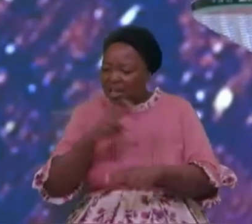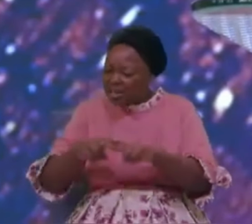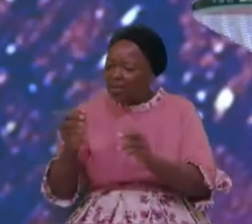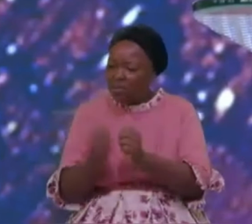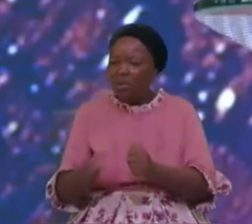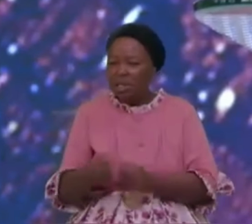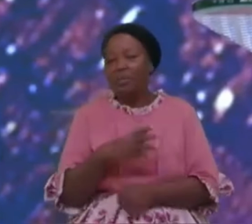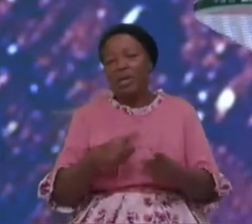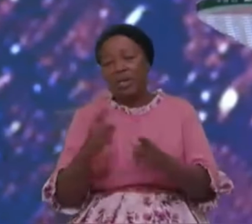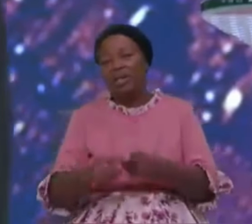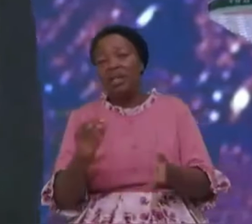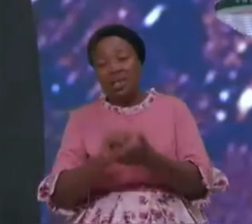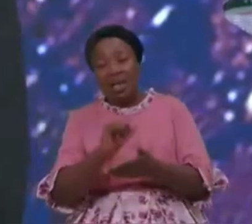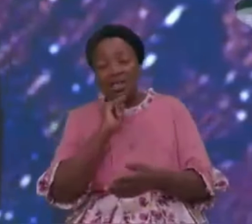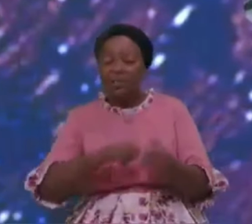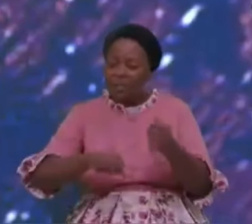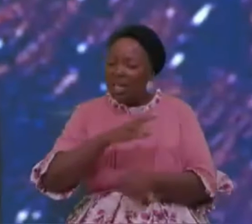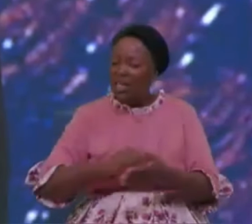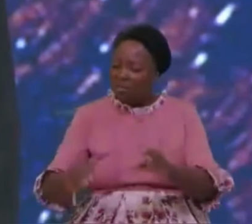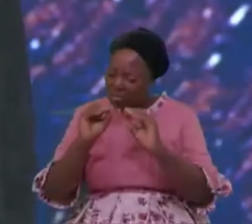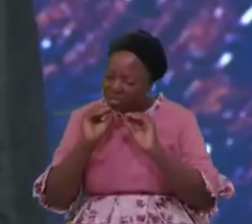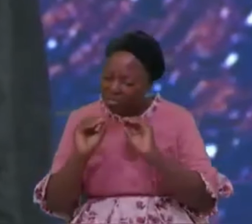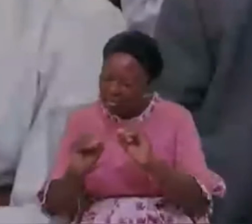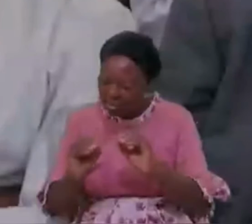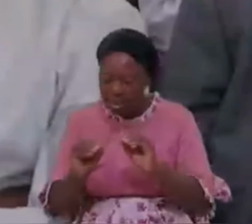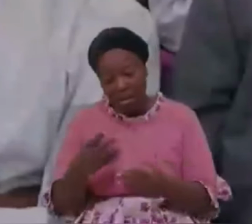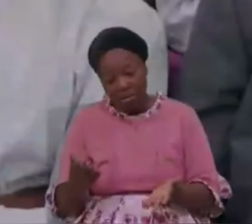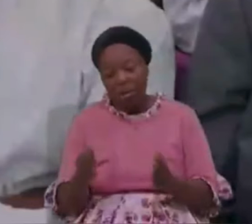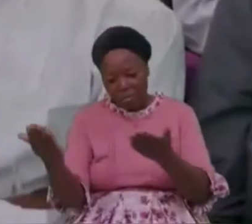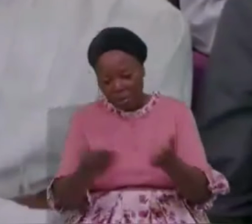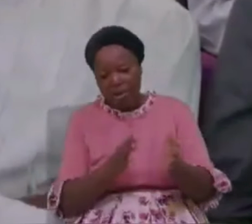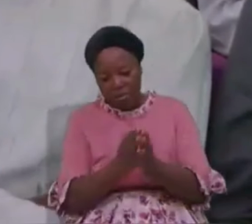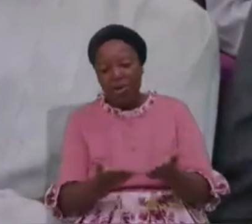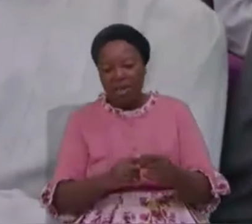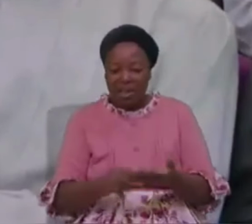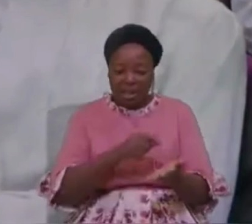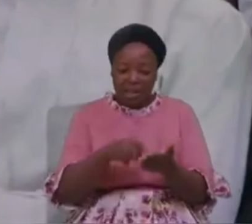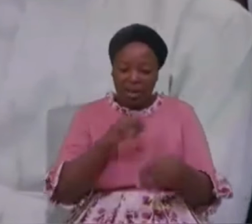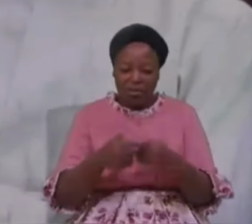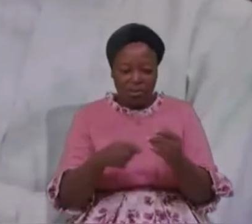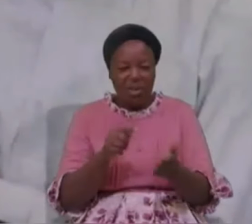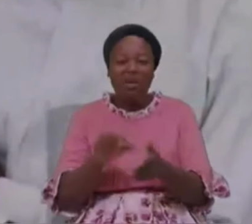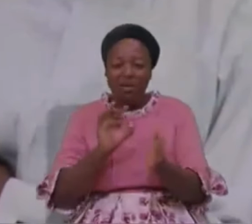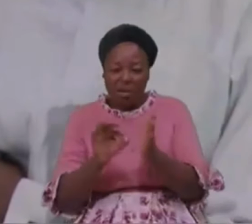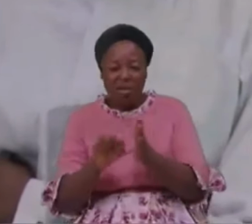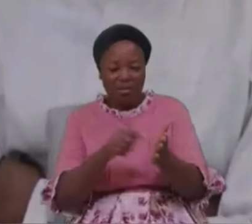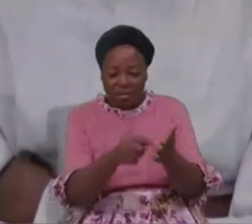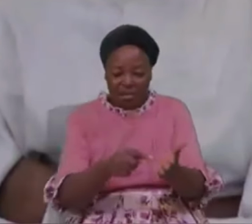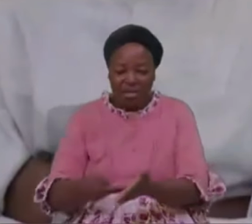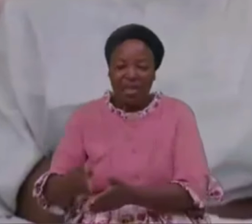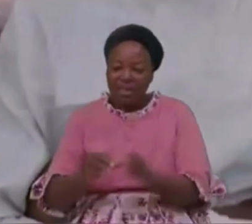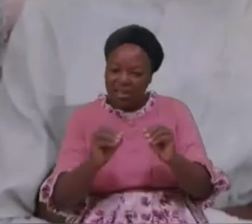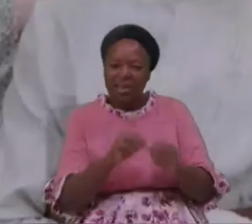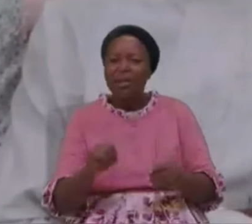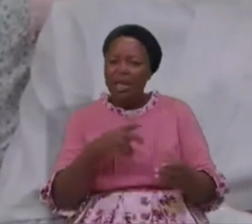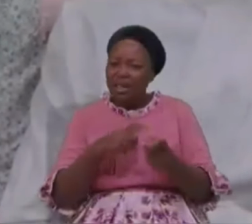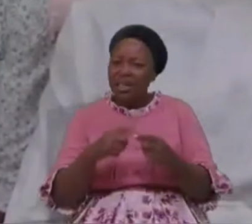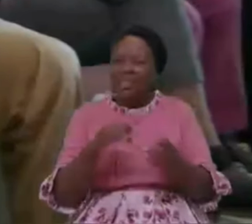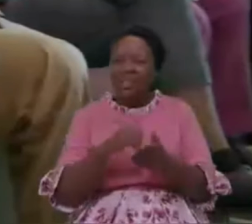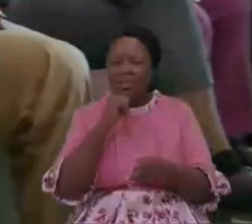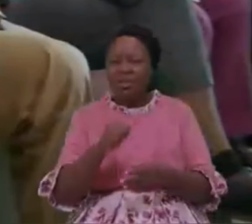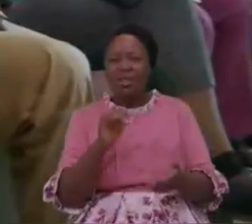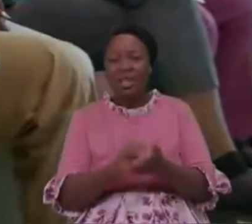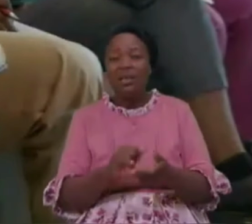That's fellowship. That you're saying, okay, that's how they do this, that's how they do this, that's how they calculate it, that's how they calculate it. It's not that when